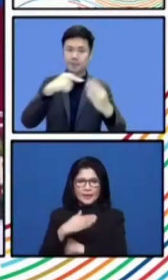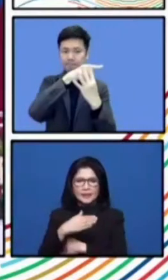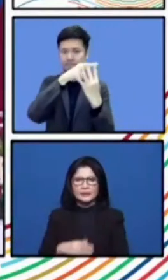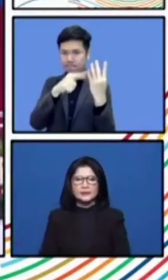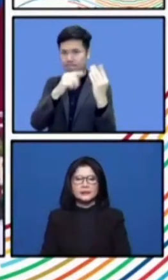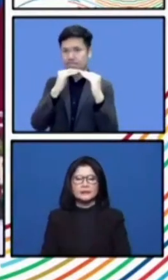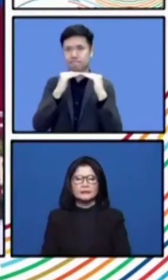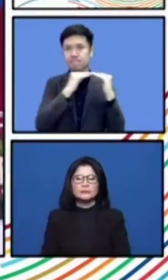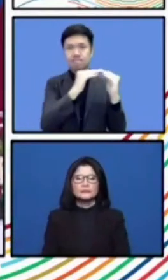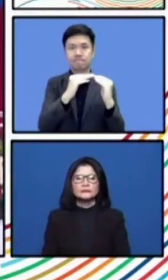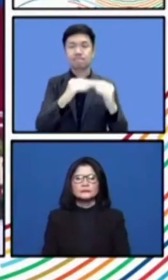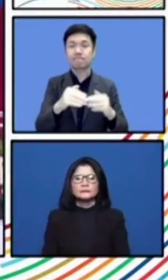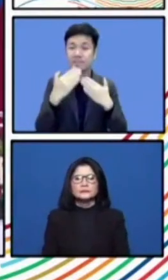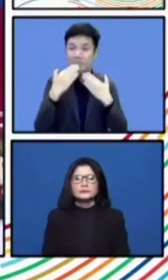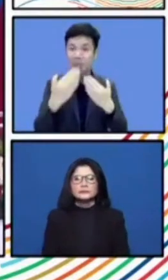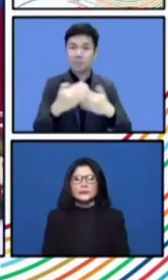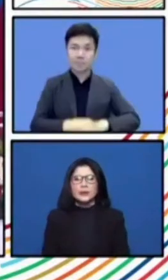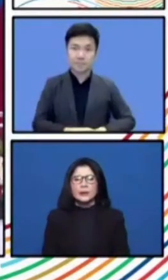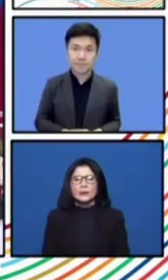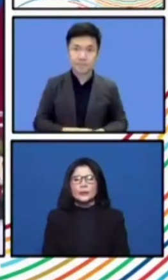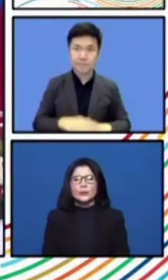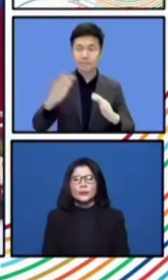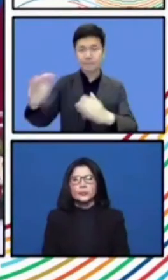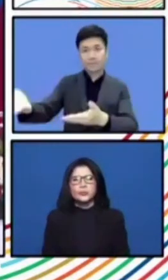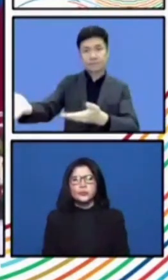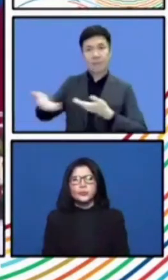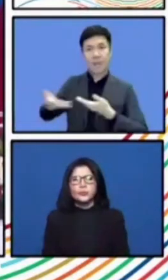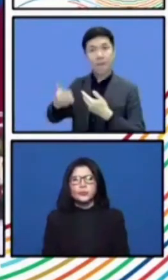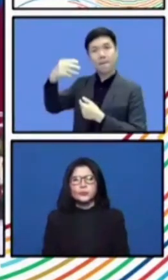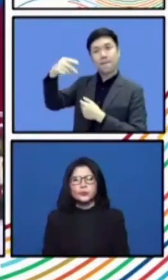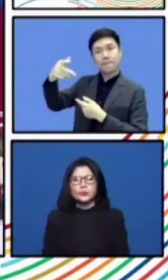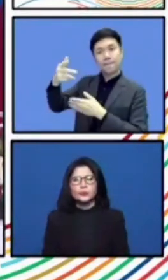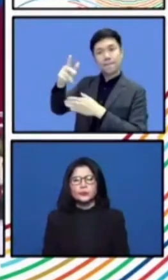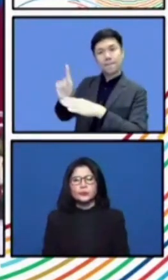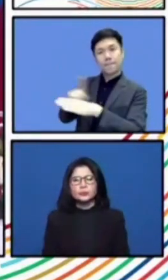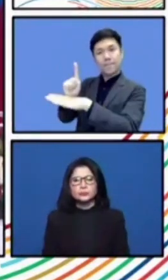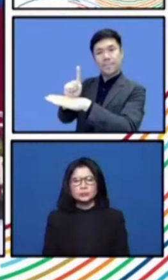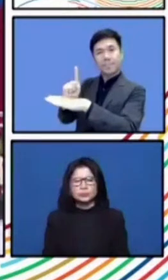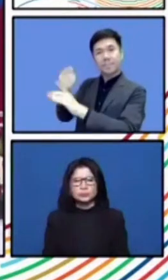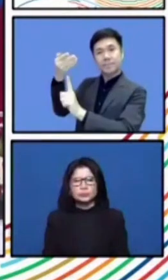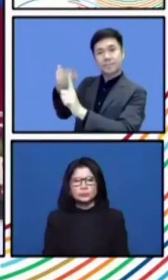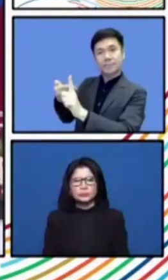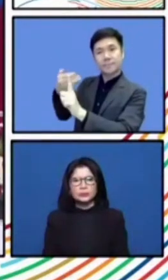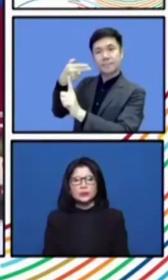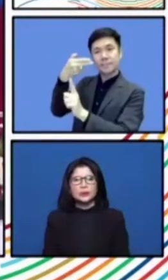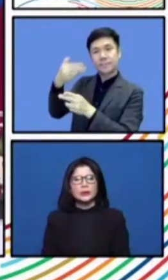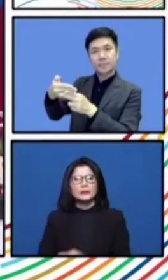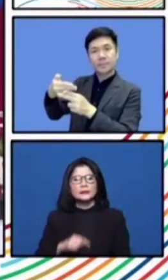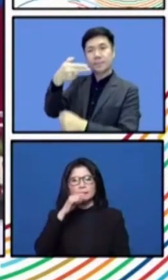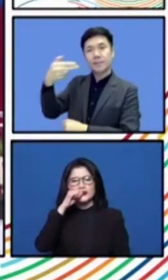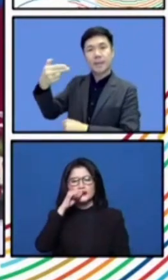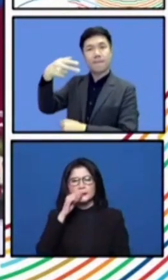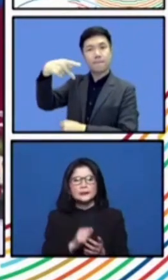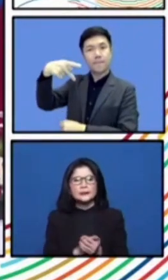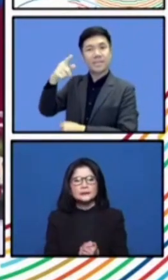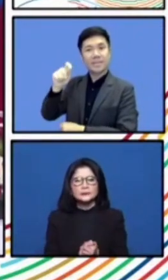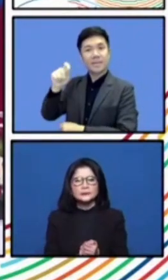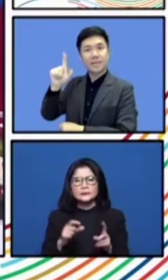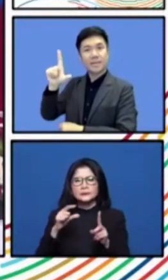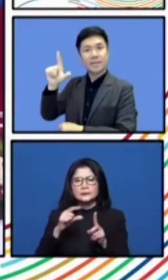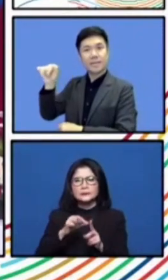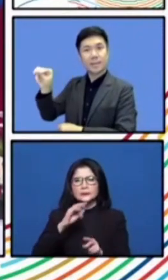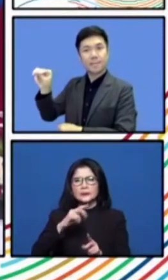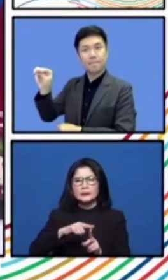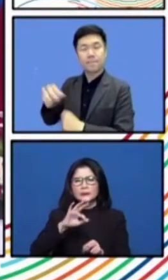to um Mr PT Lim in your view and your